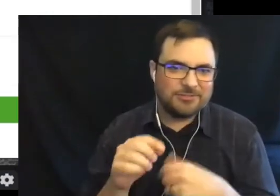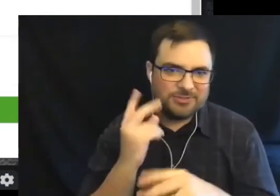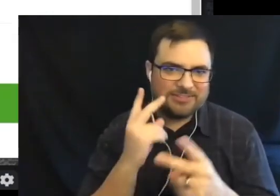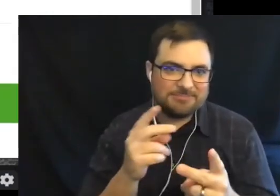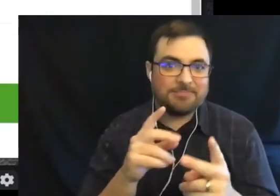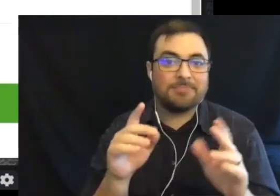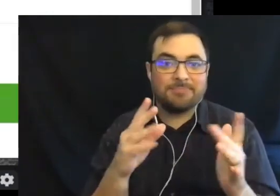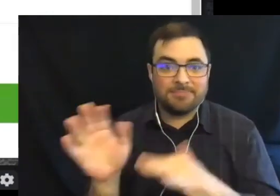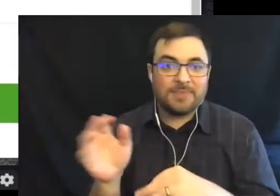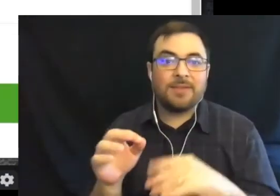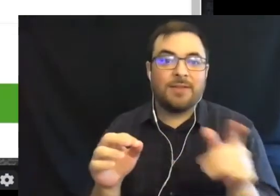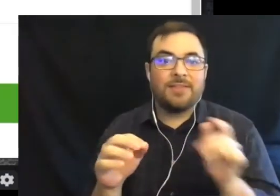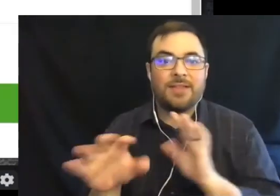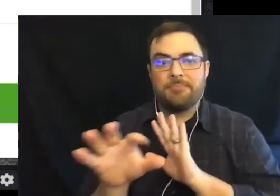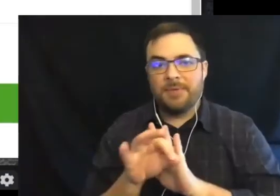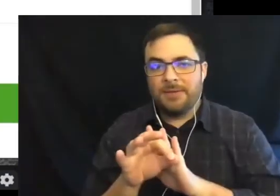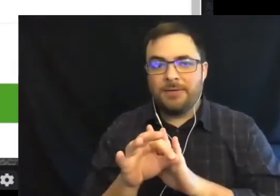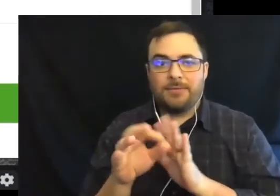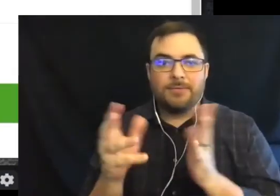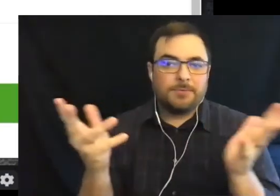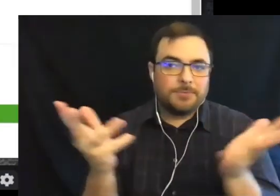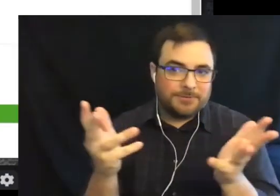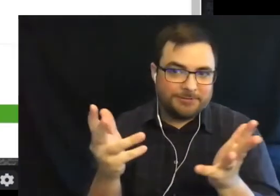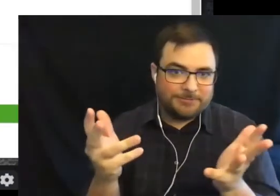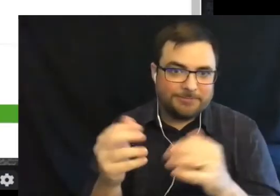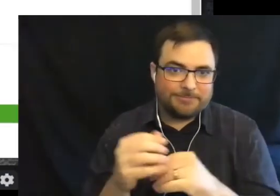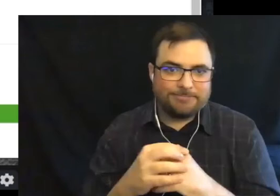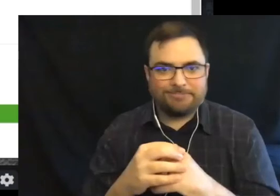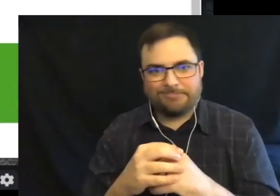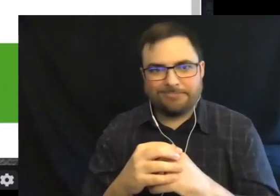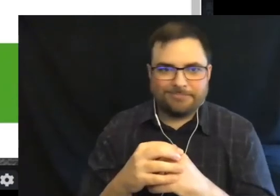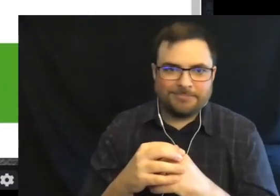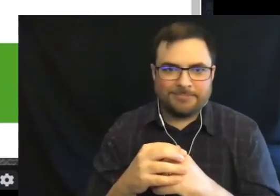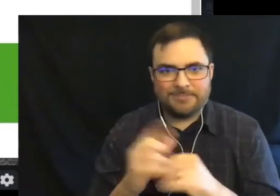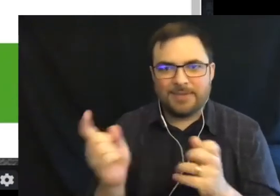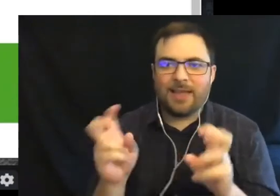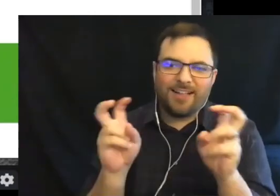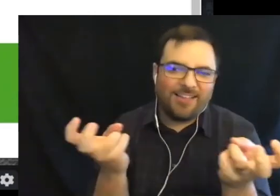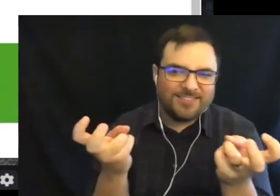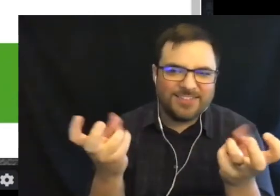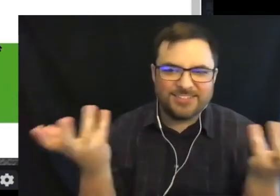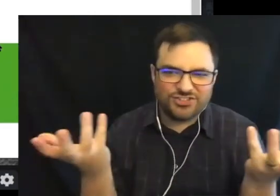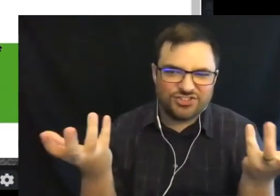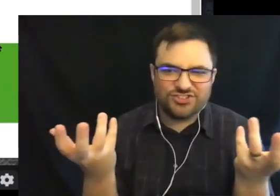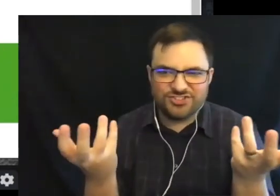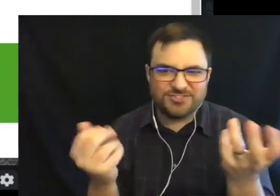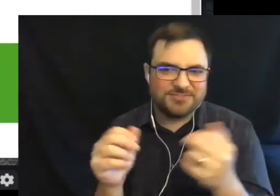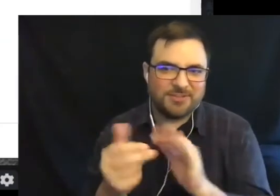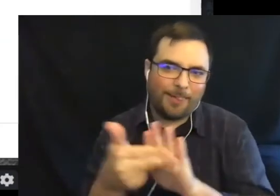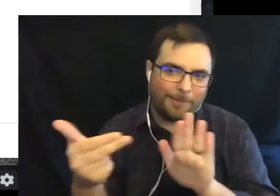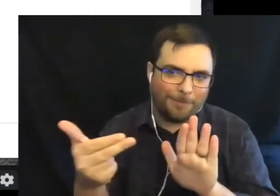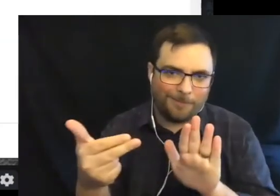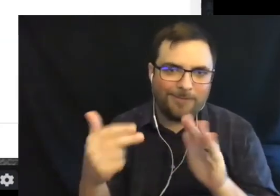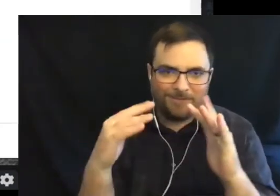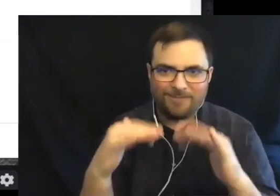and then it wants you to pick like a classification. Okay, then you